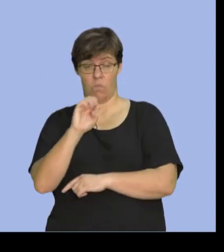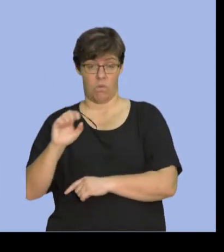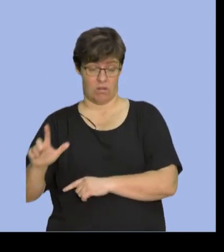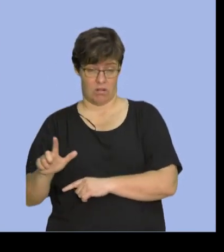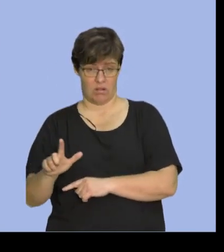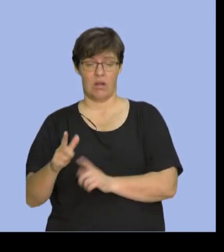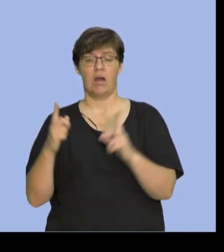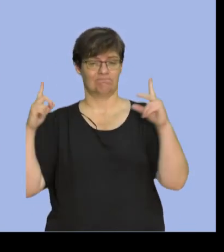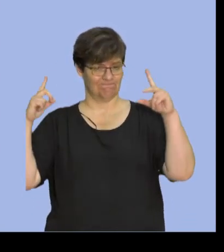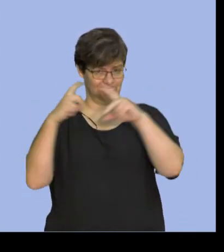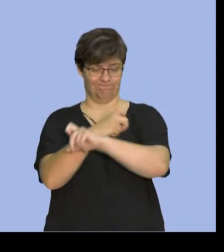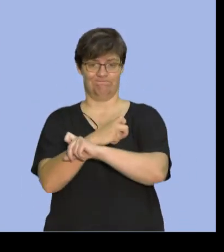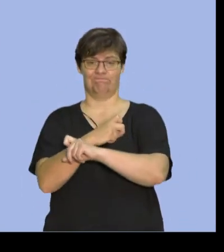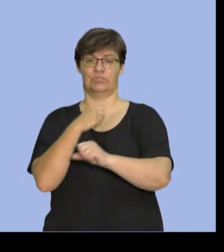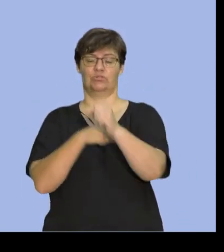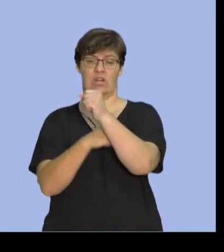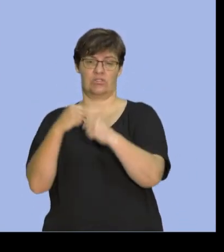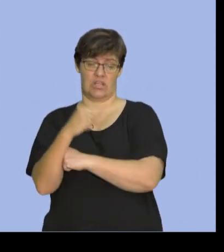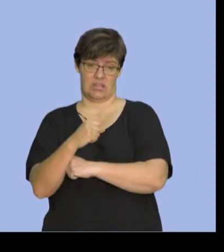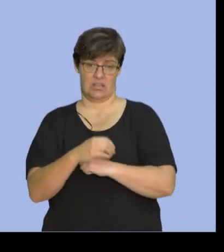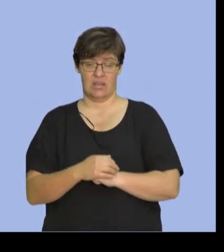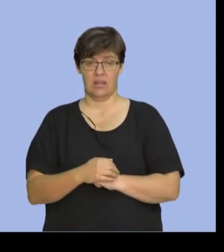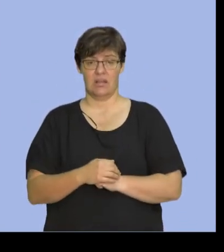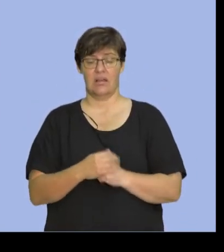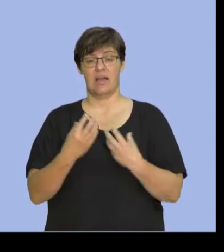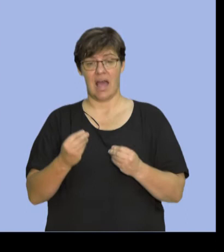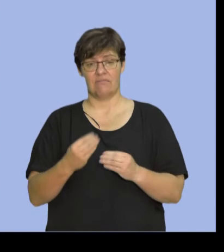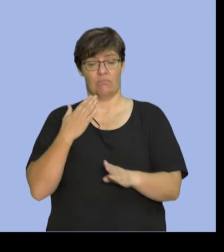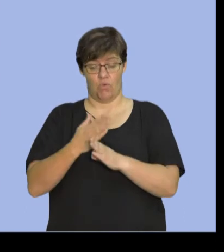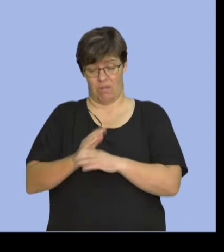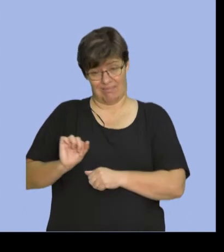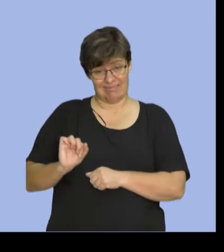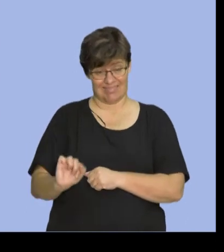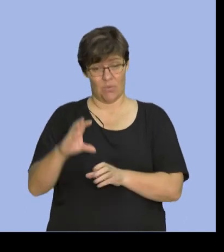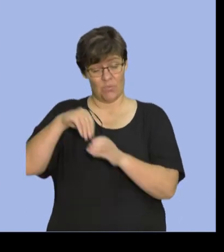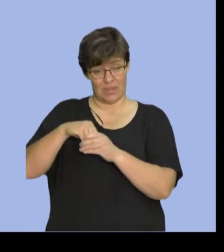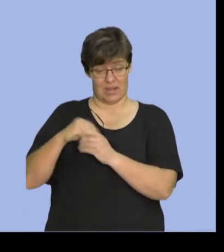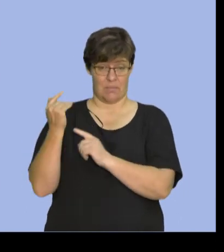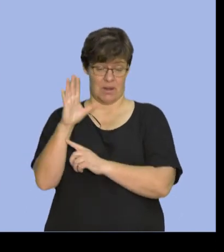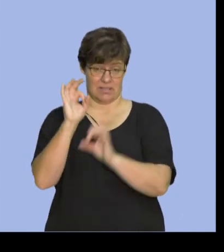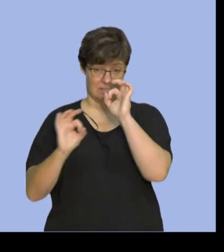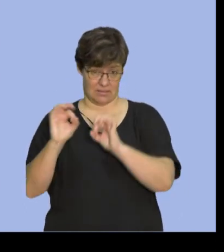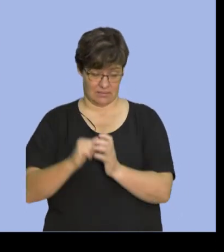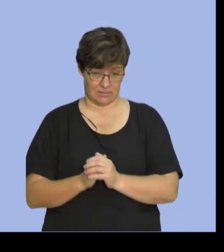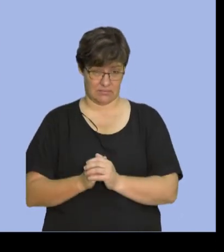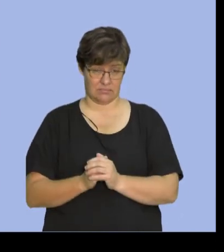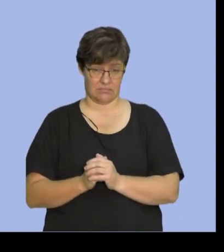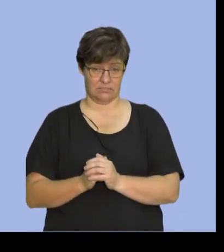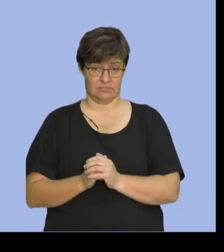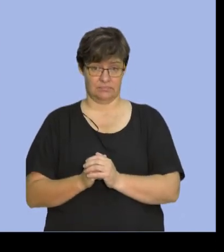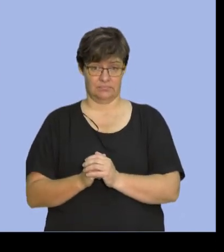is a complex structure that has a very significant function in the plant cell. So it is made up